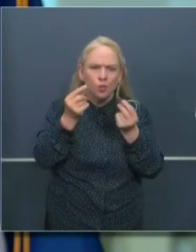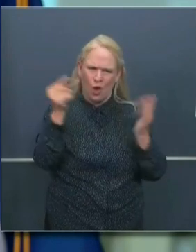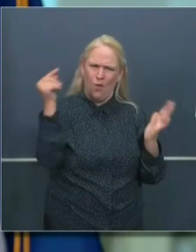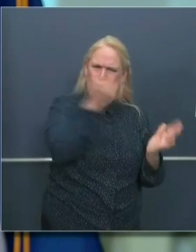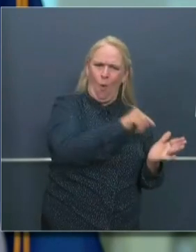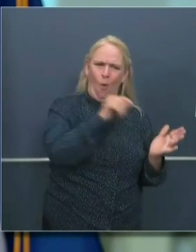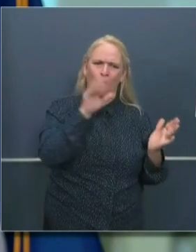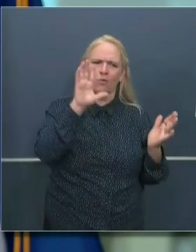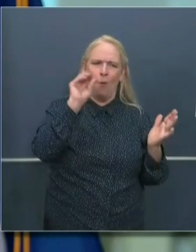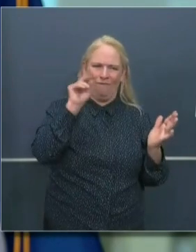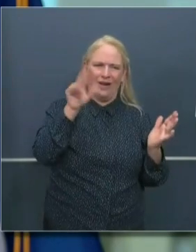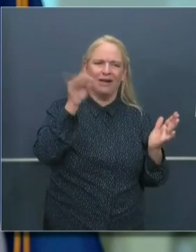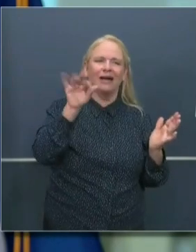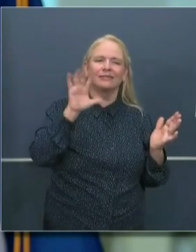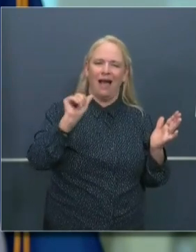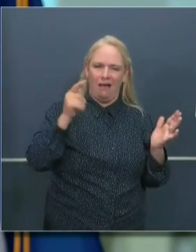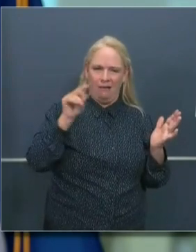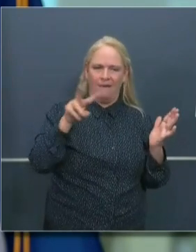is also available on the